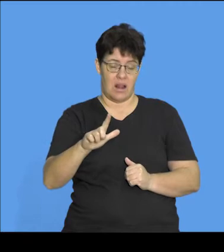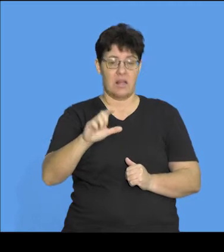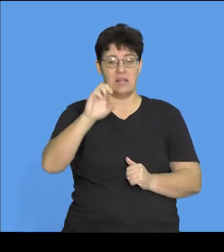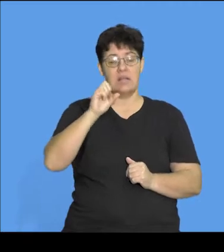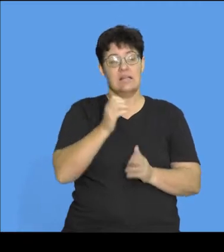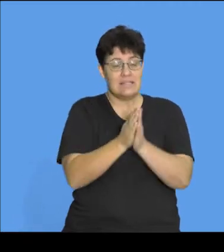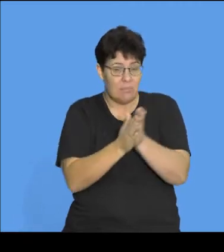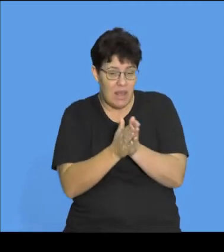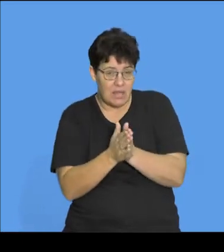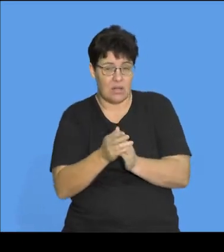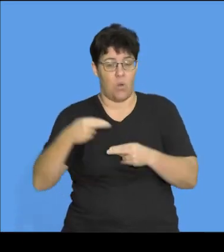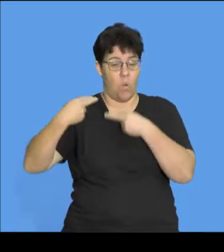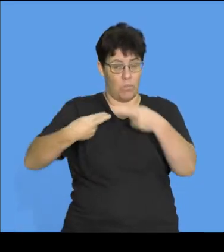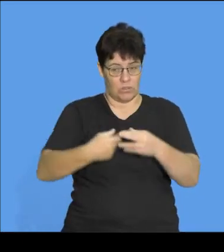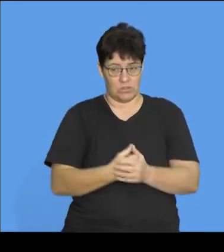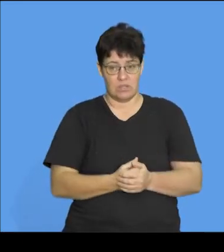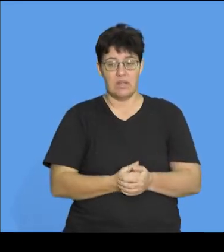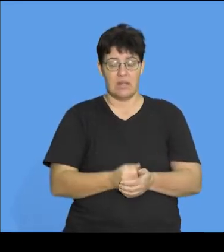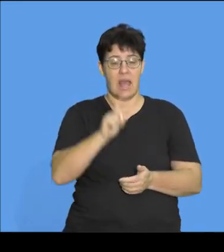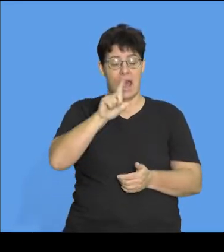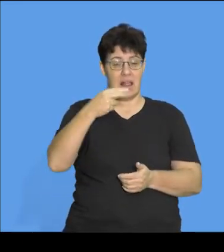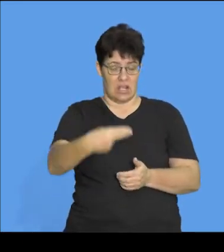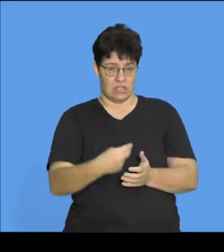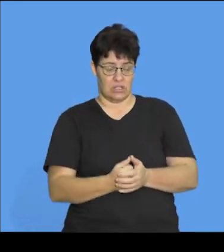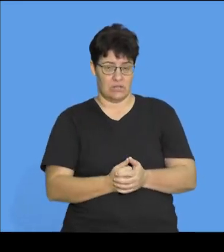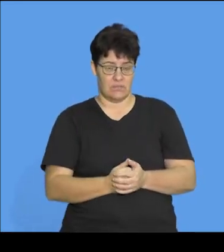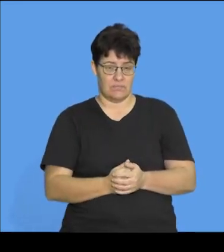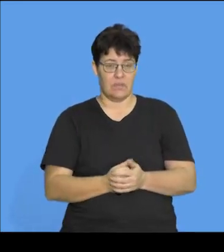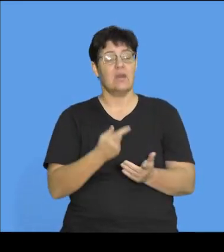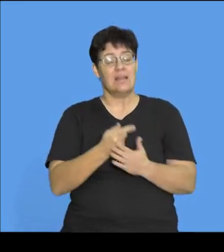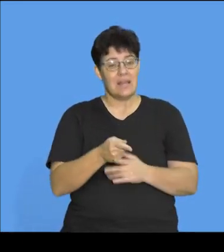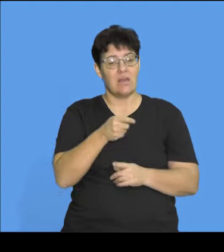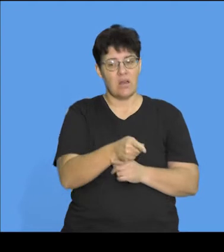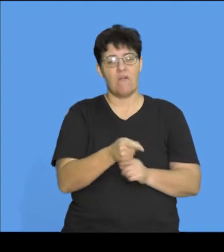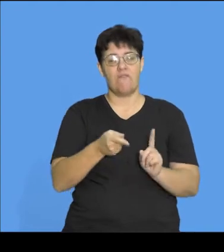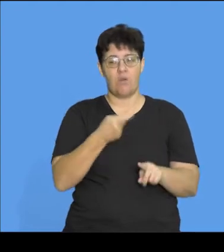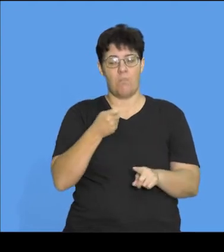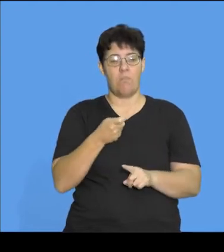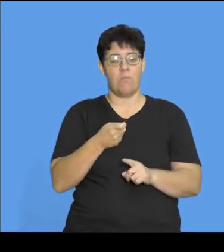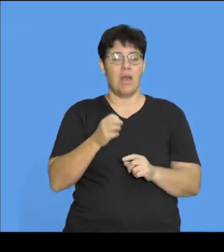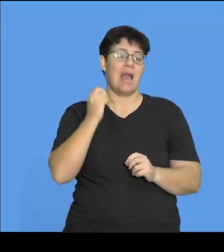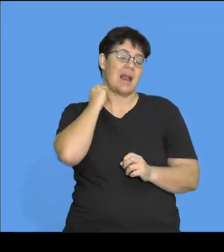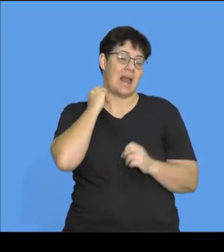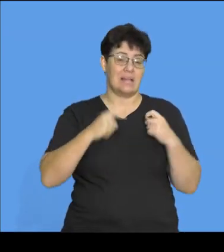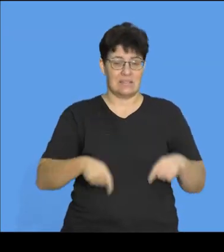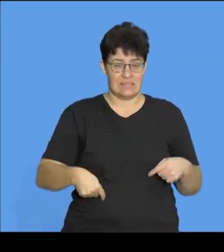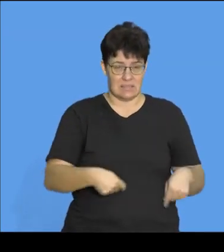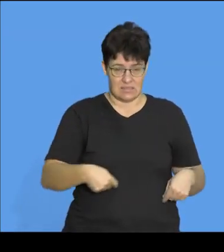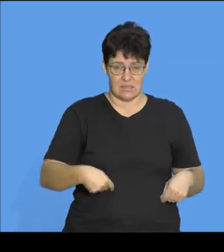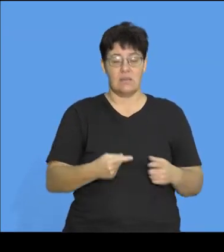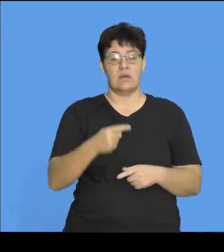LH, which is luteinizing hormone, and these are released from the pituitary gland and play an important role in